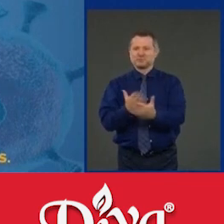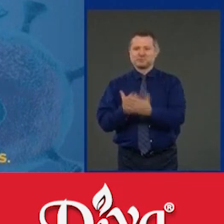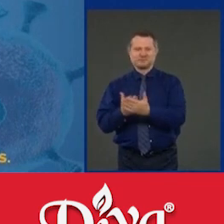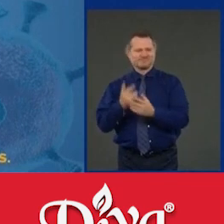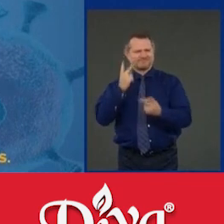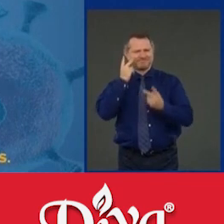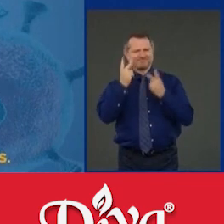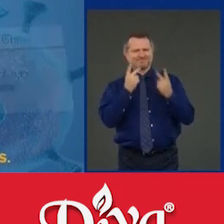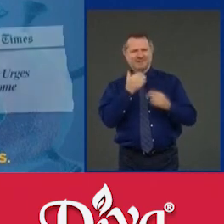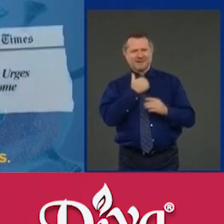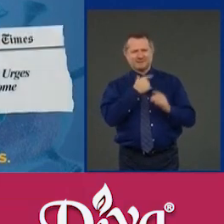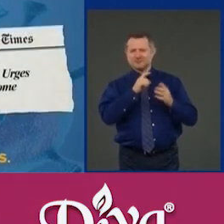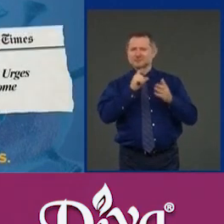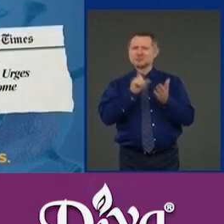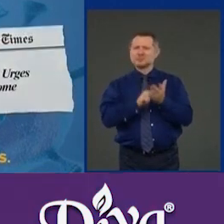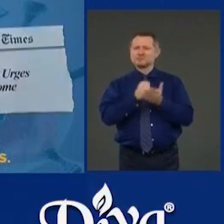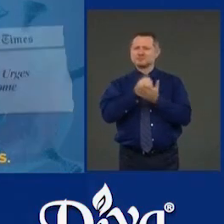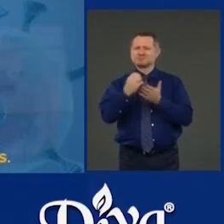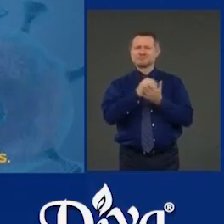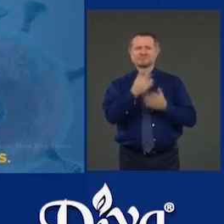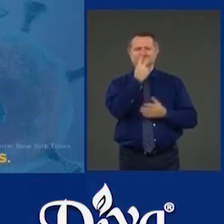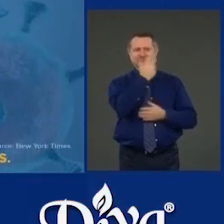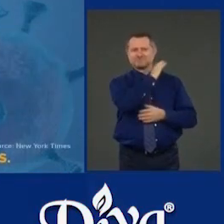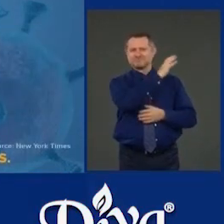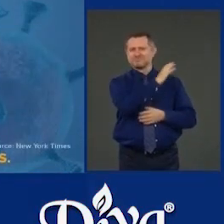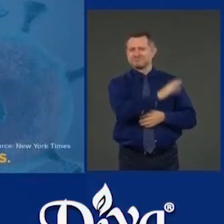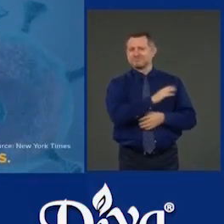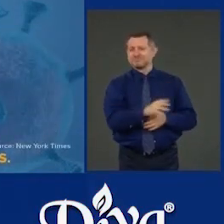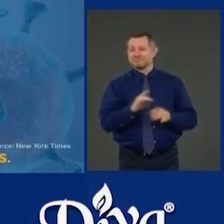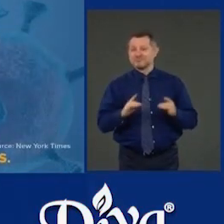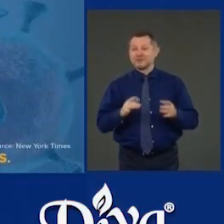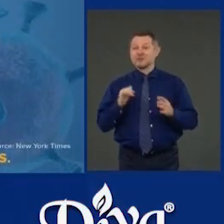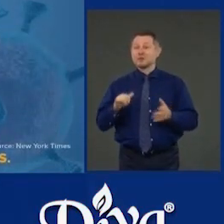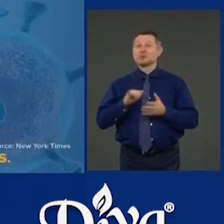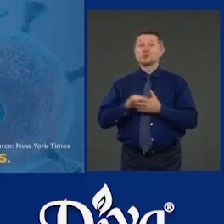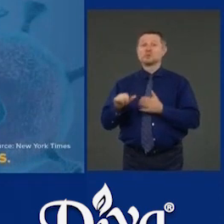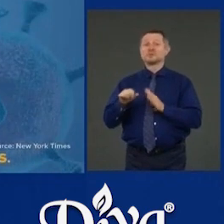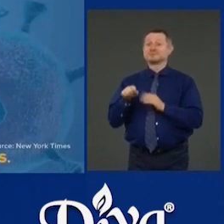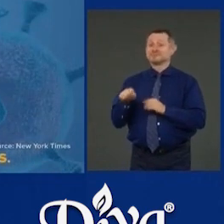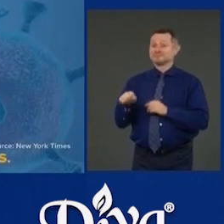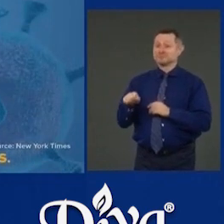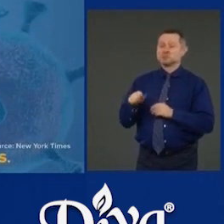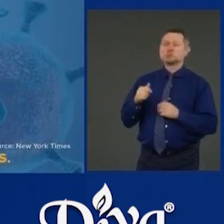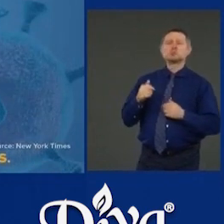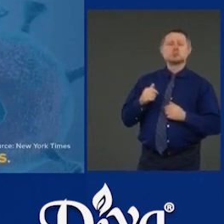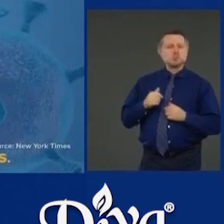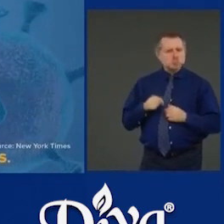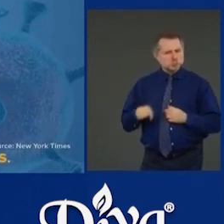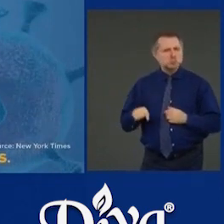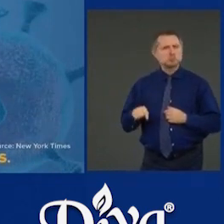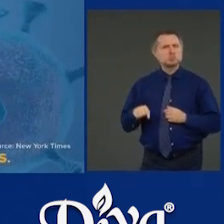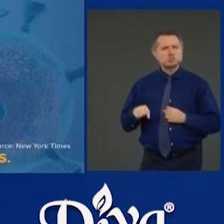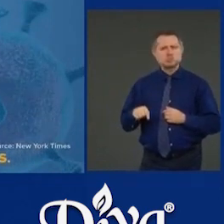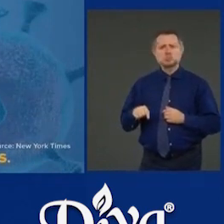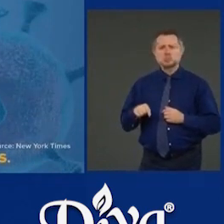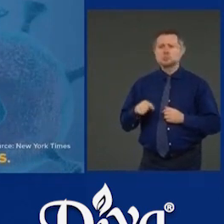the board. And what New York is doing is counter to what you see across